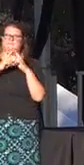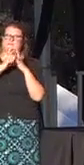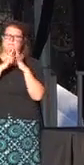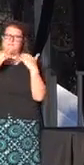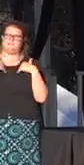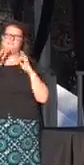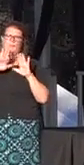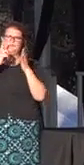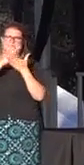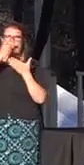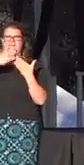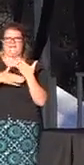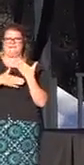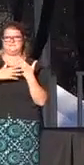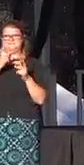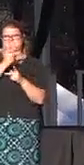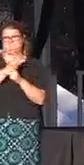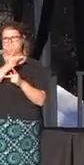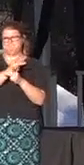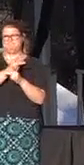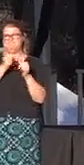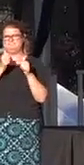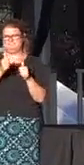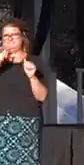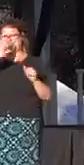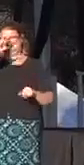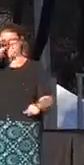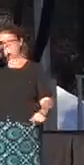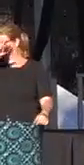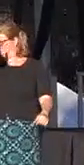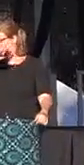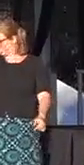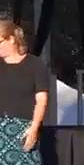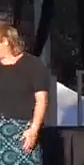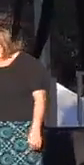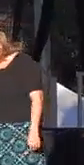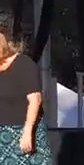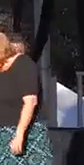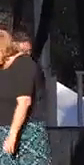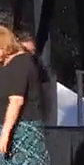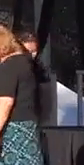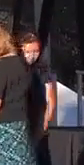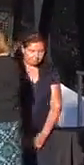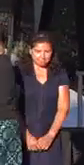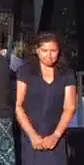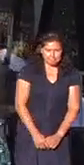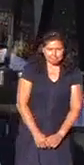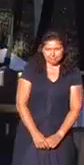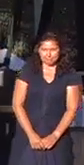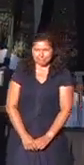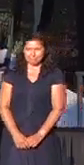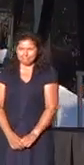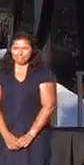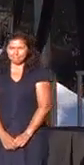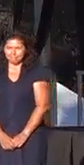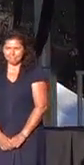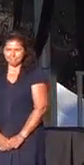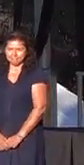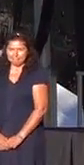Have a wonderful weekend. Take care.